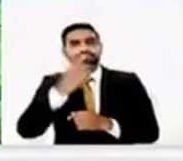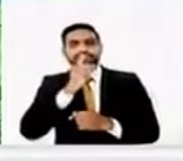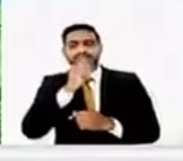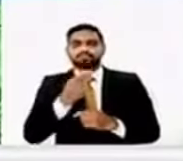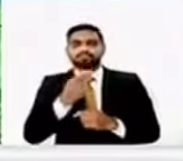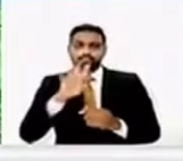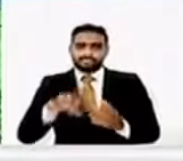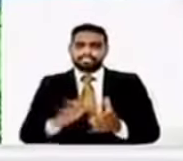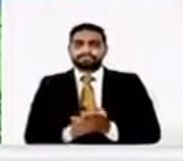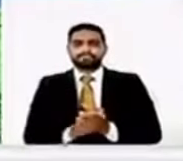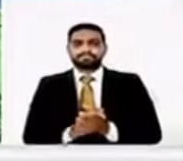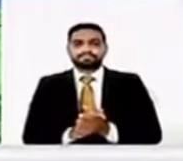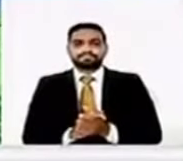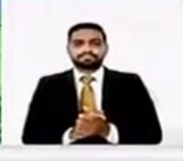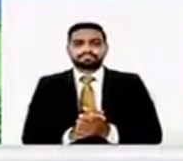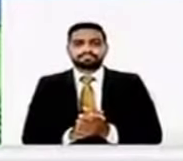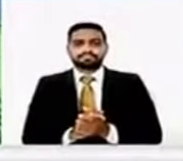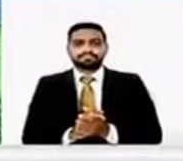And this time,